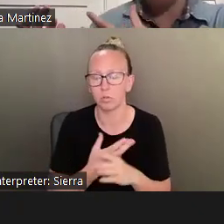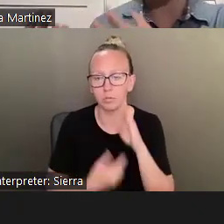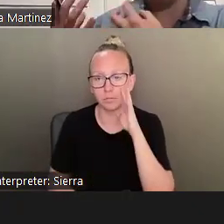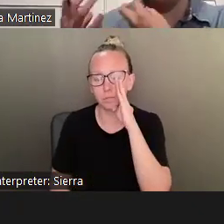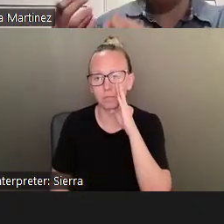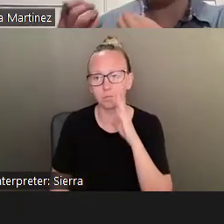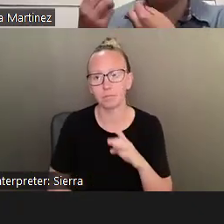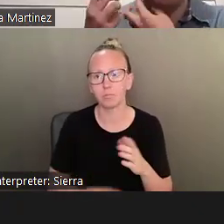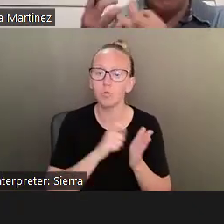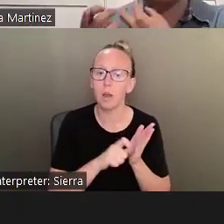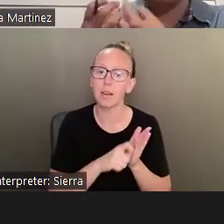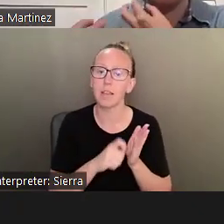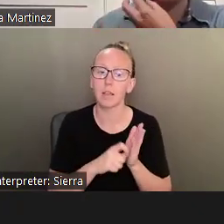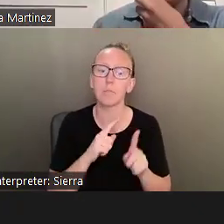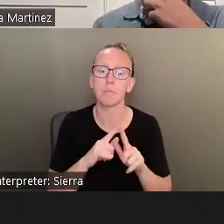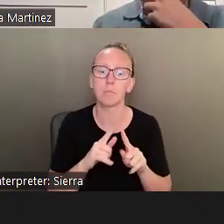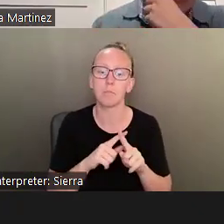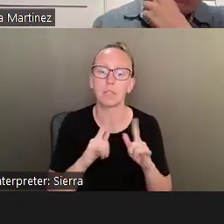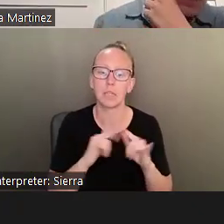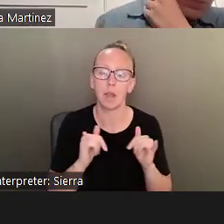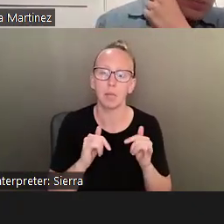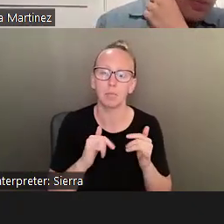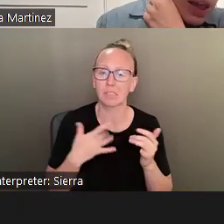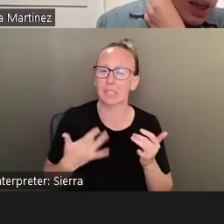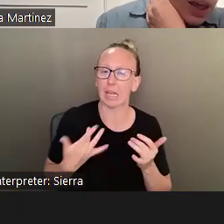Also writing, but is mainly this like tactile engagement with the world.